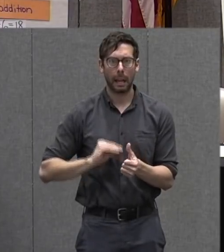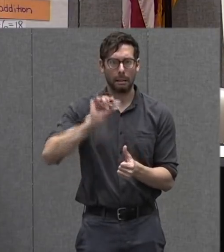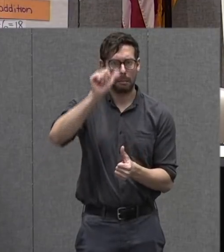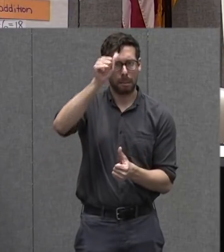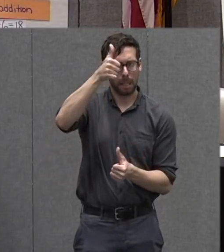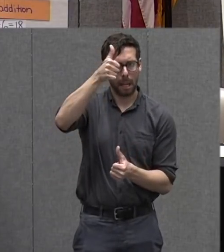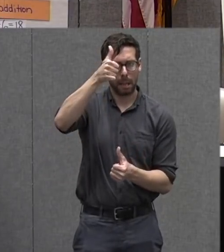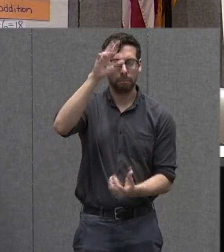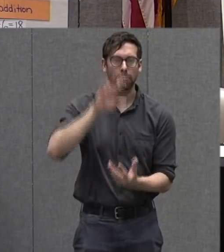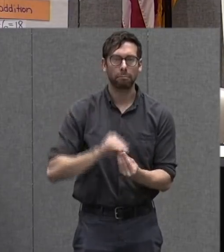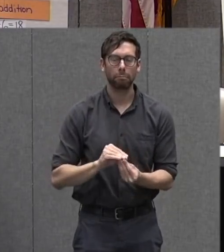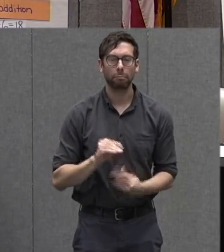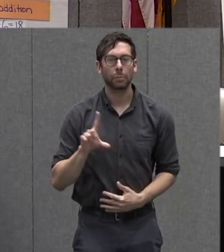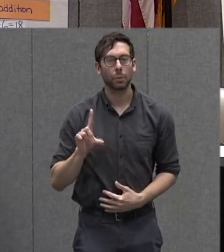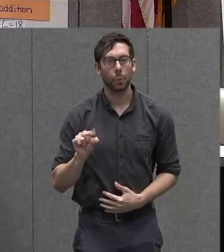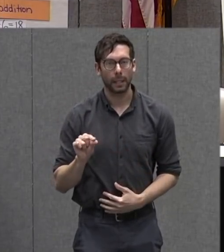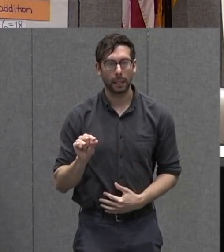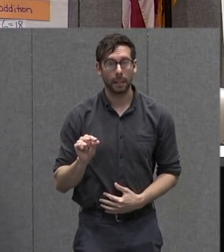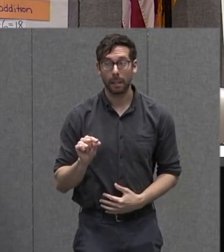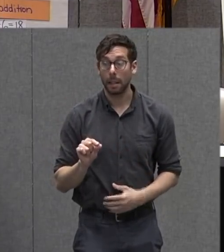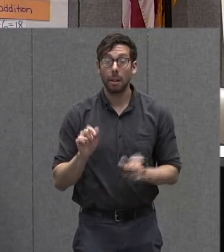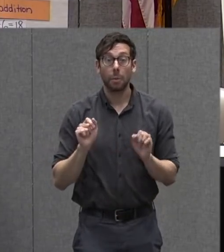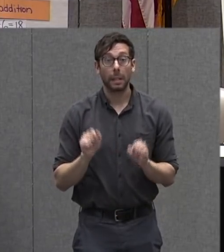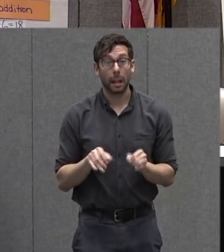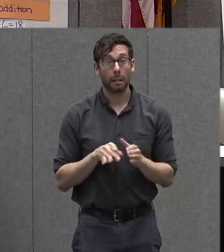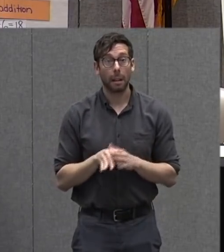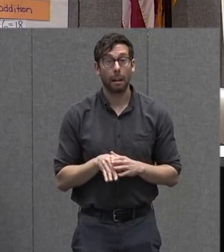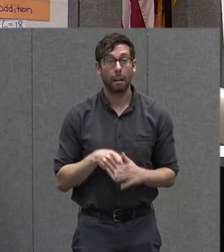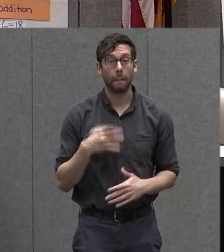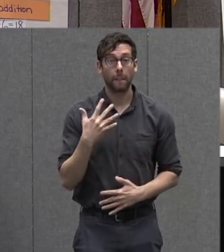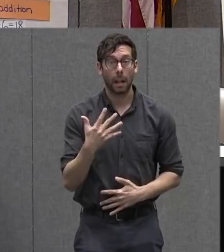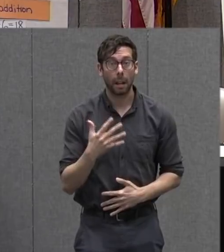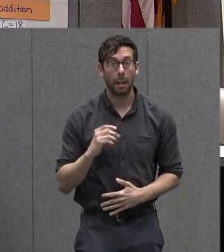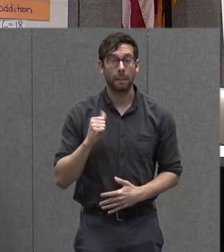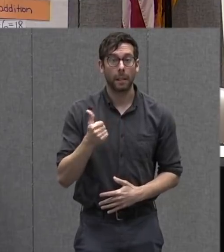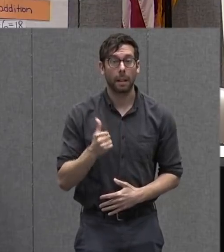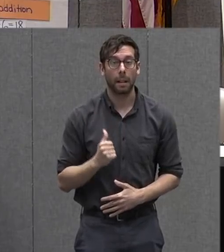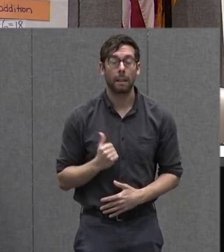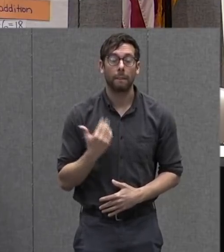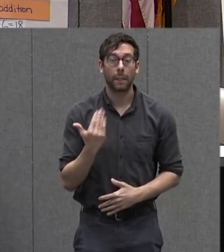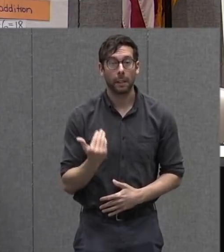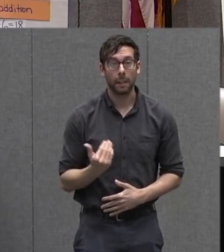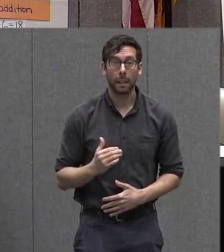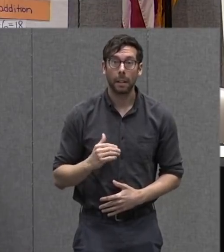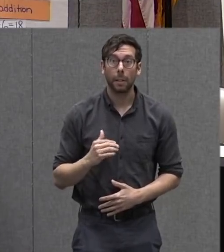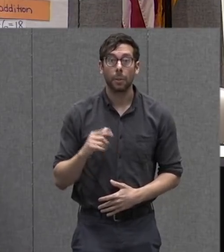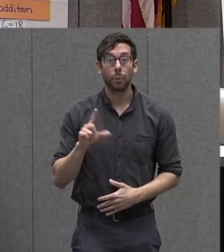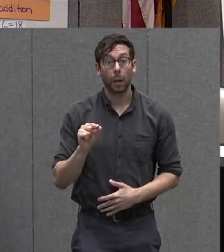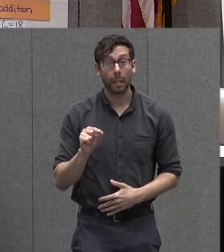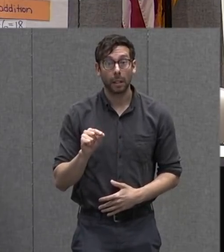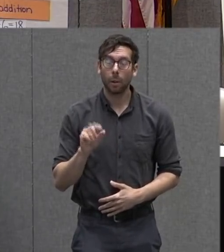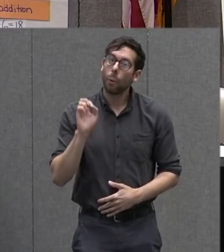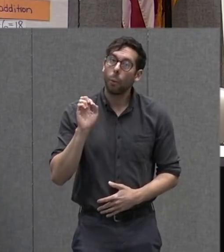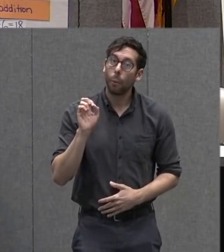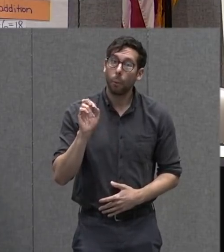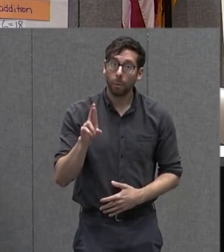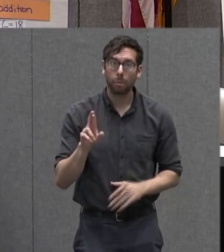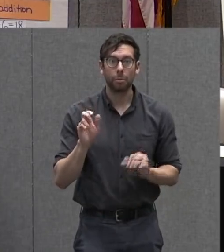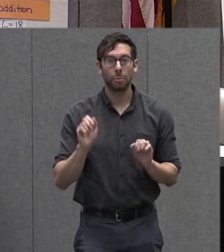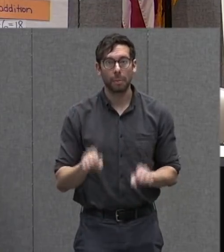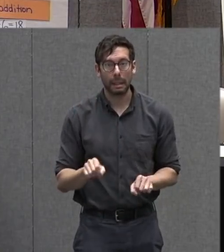by 5s. We can also combine our groups of 5s together to make larger groups of 10 and count by 10s to know that there's